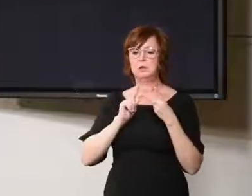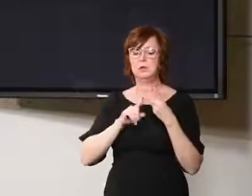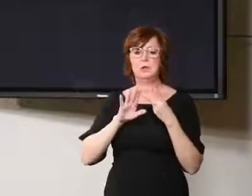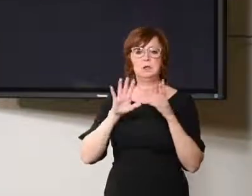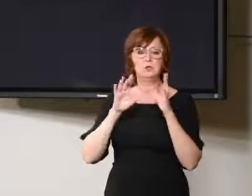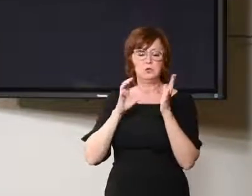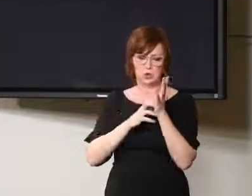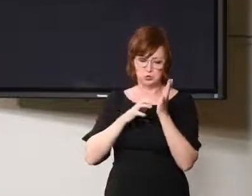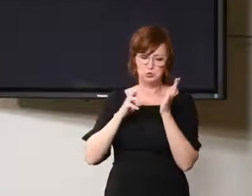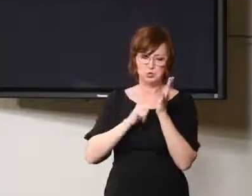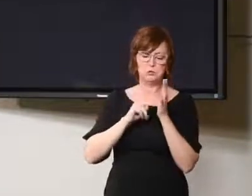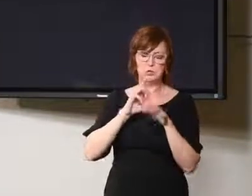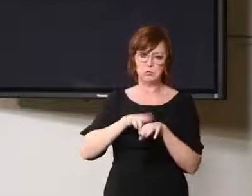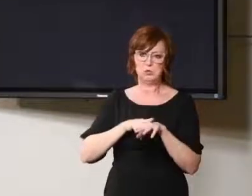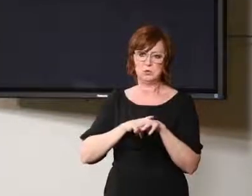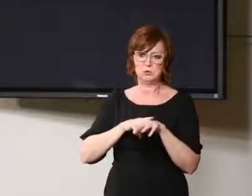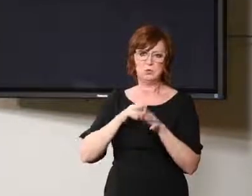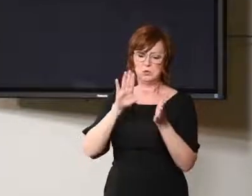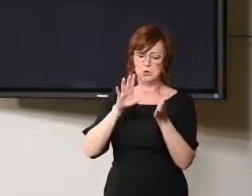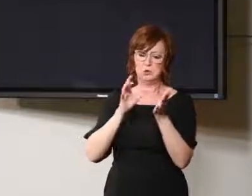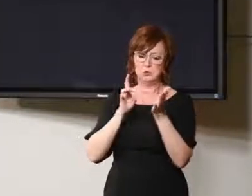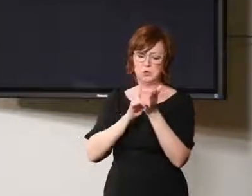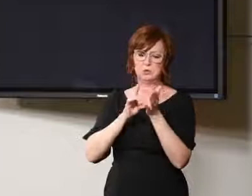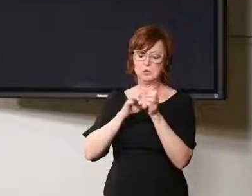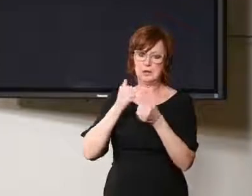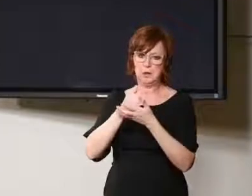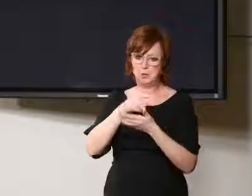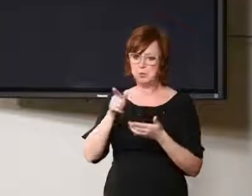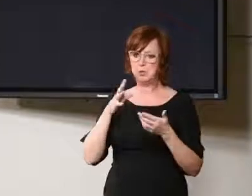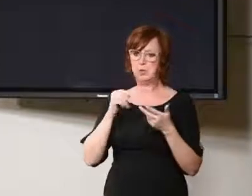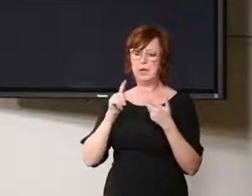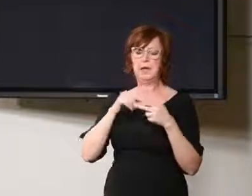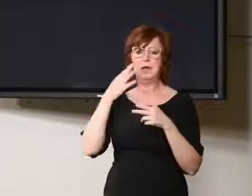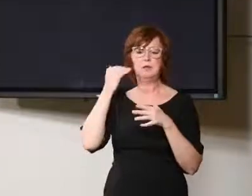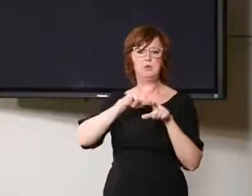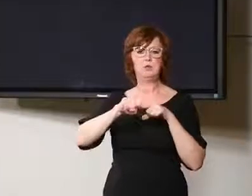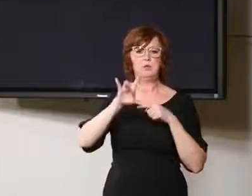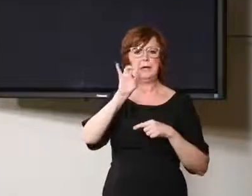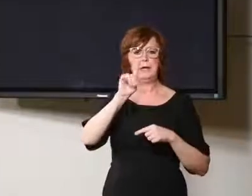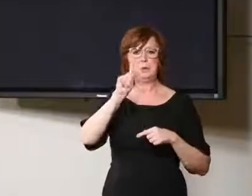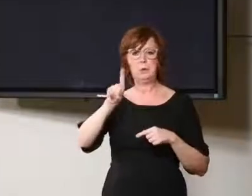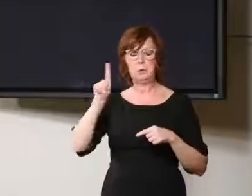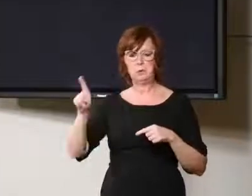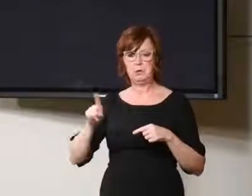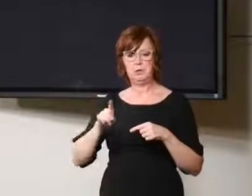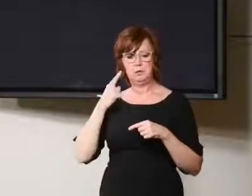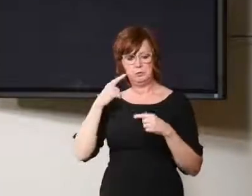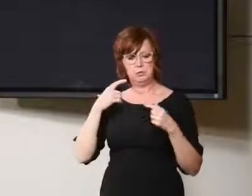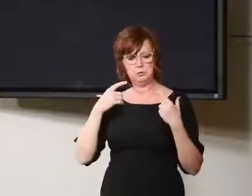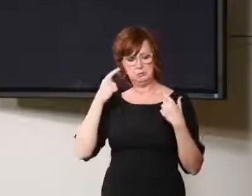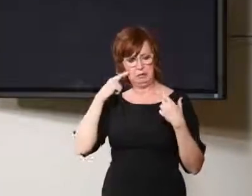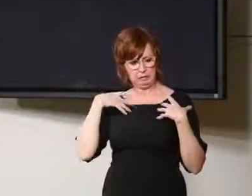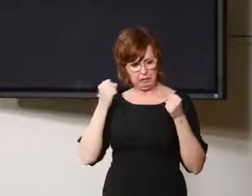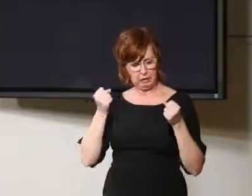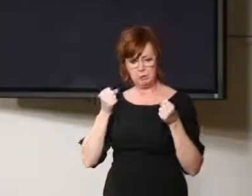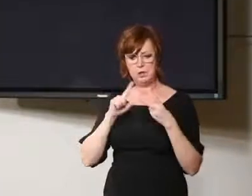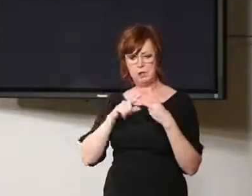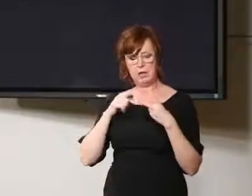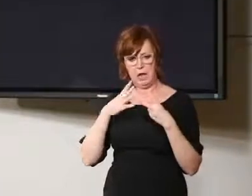health and wellness supports. And of course, if at any time you find yourself in severe